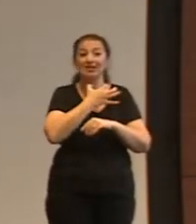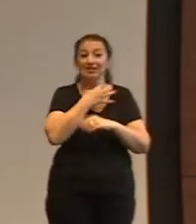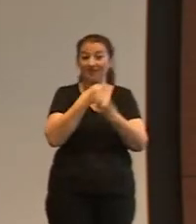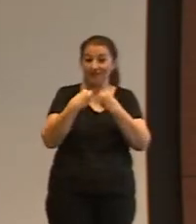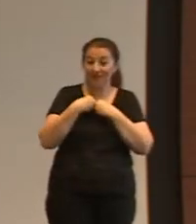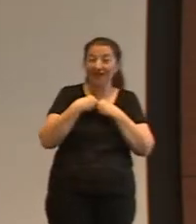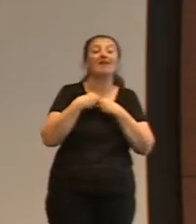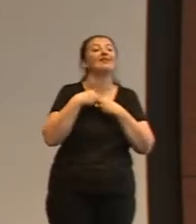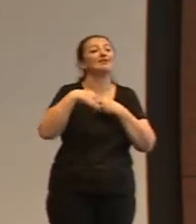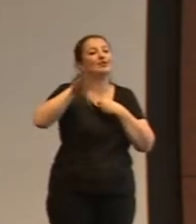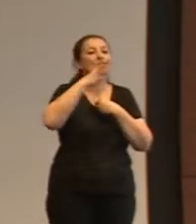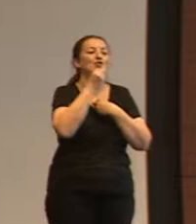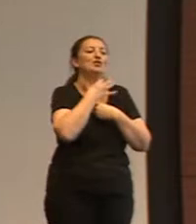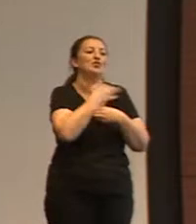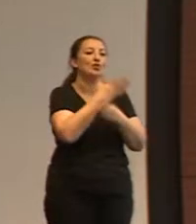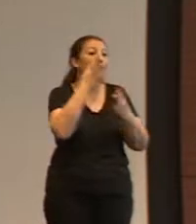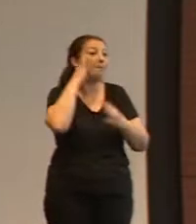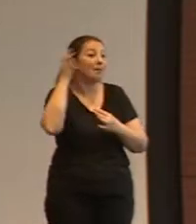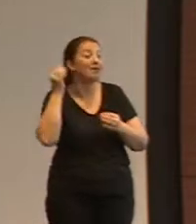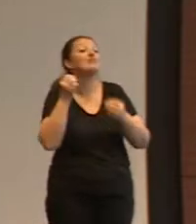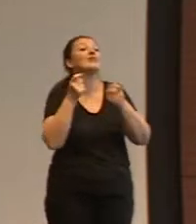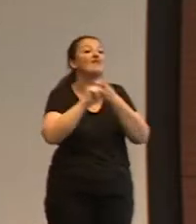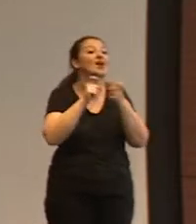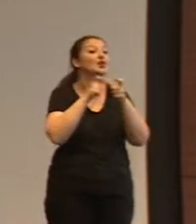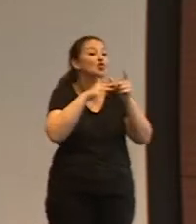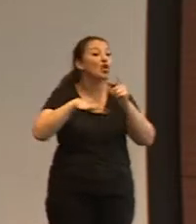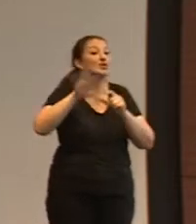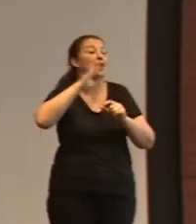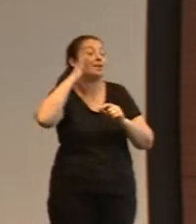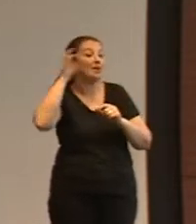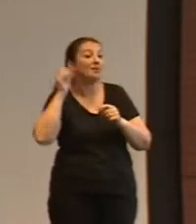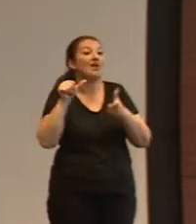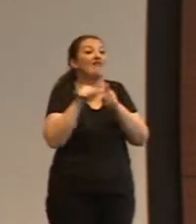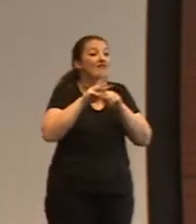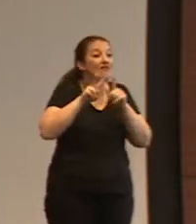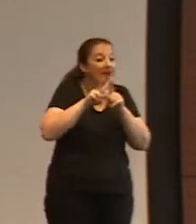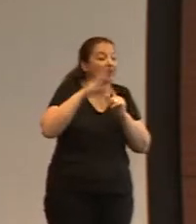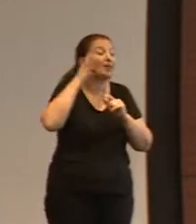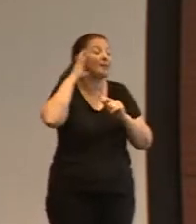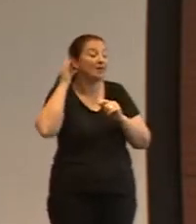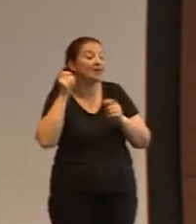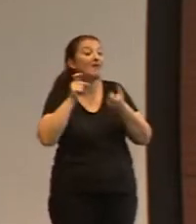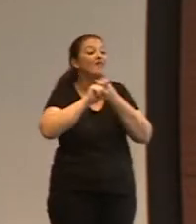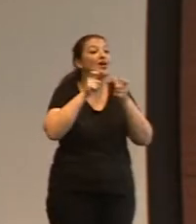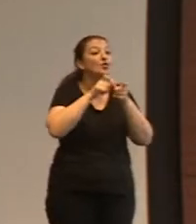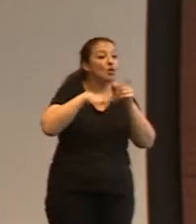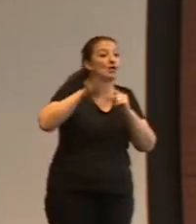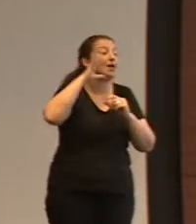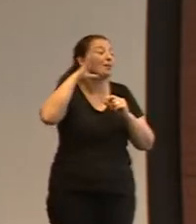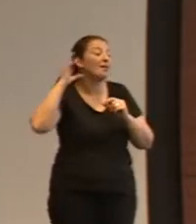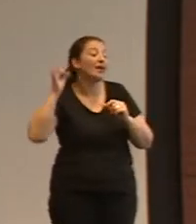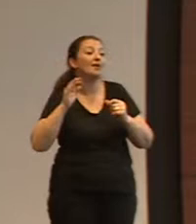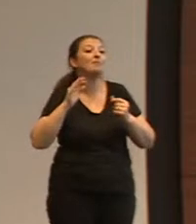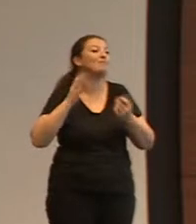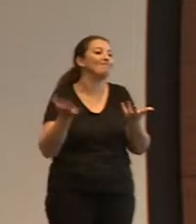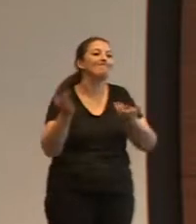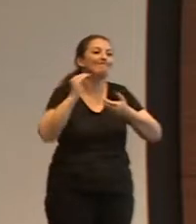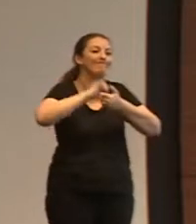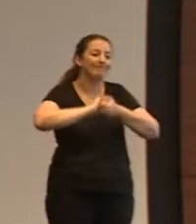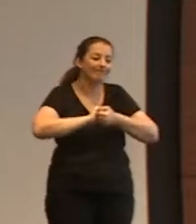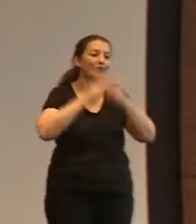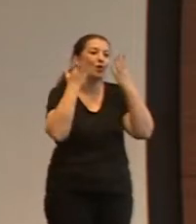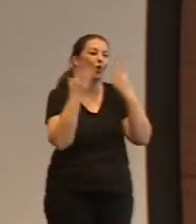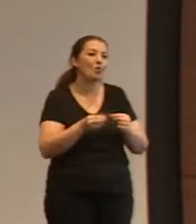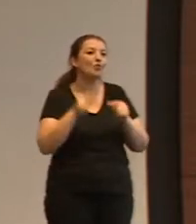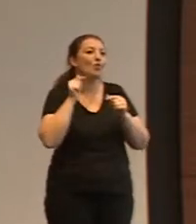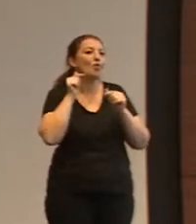thank the organizers of this festival who made it possible for me to deliver this speech because we need to